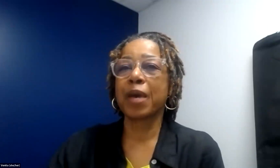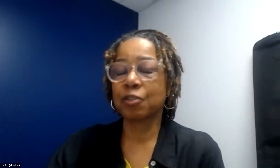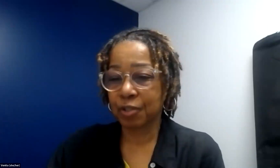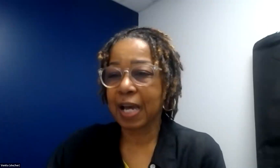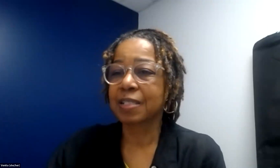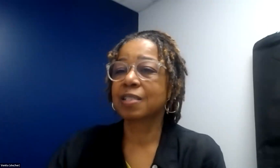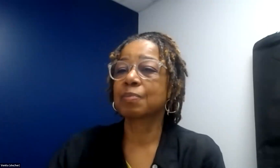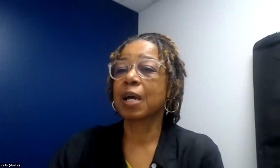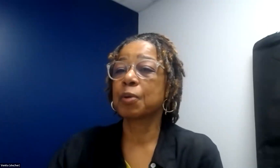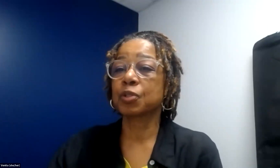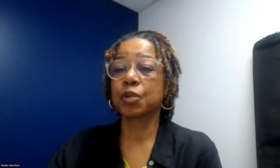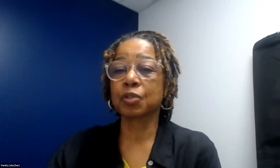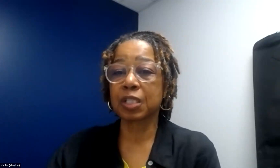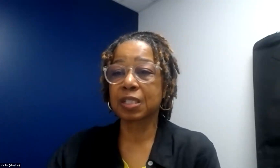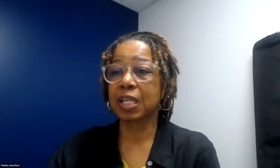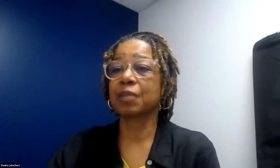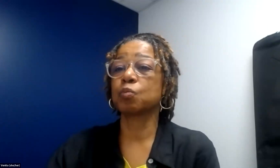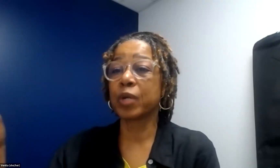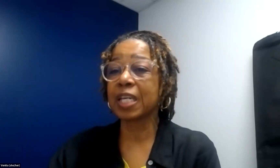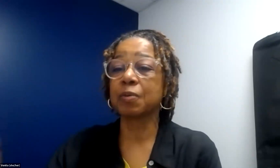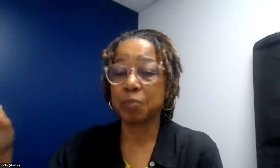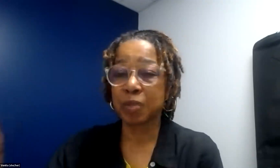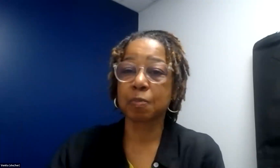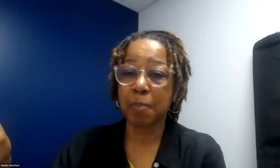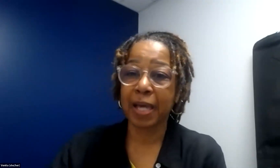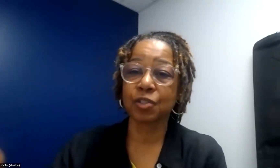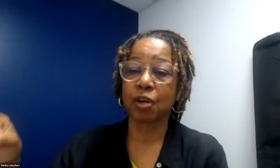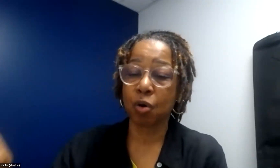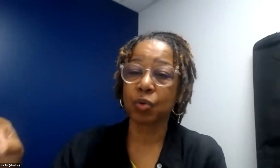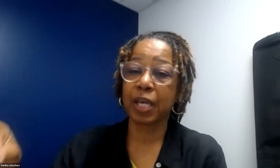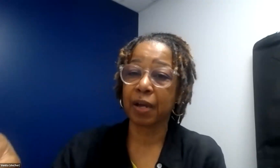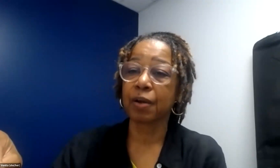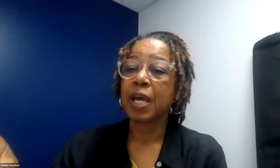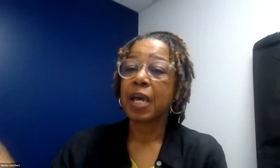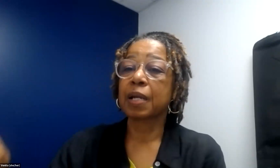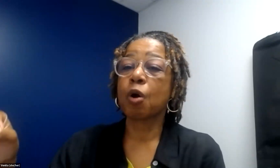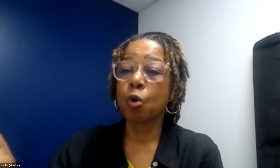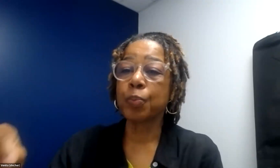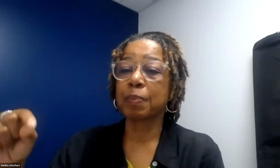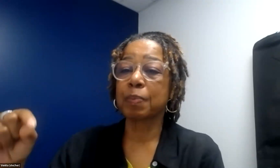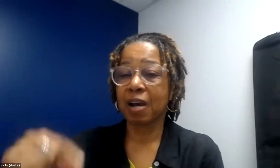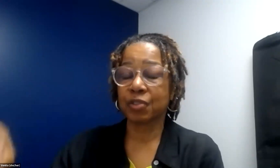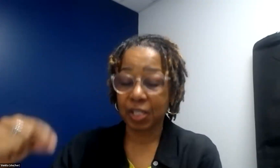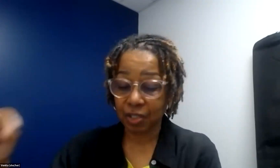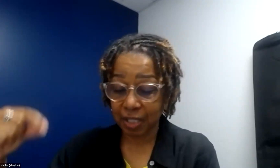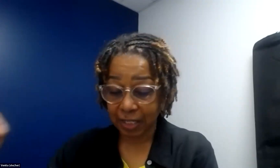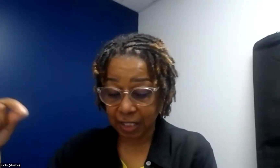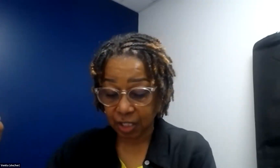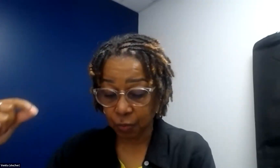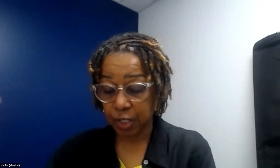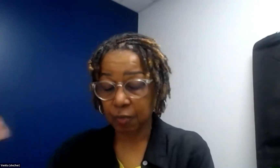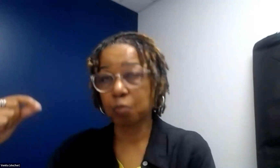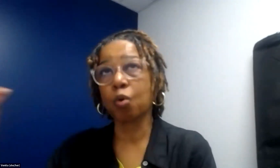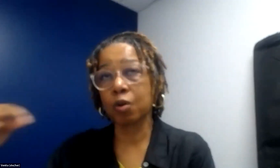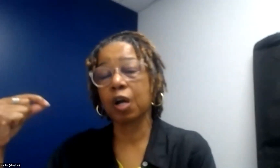very patronizing sometimes and paternalistic, and we must manage our own care. And I'm hoping by conversations like